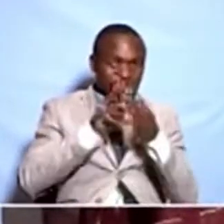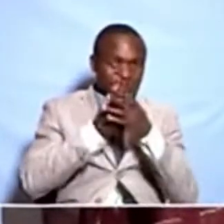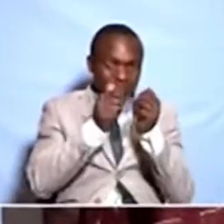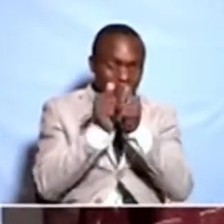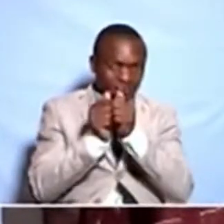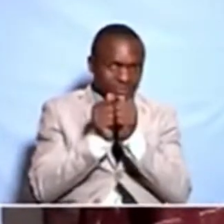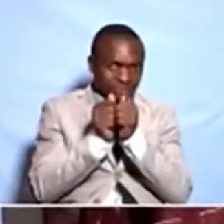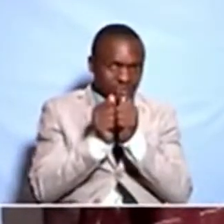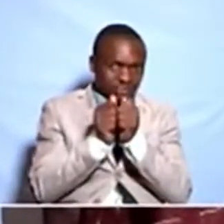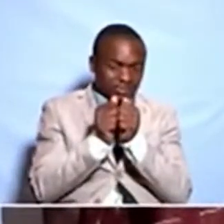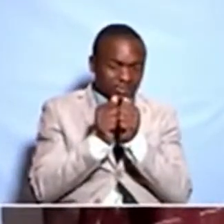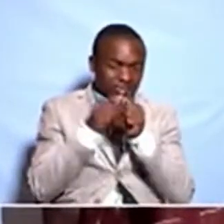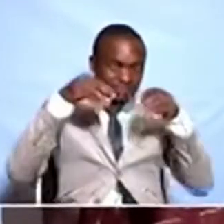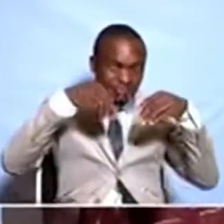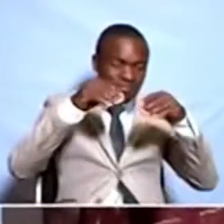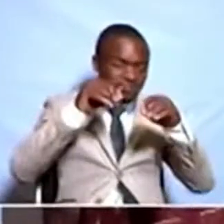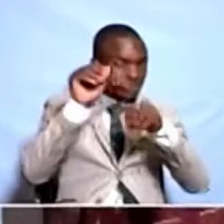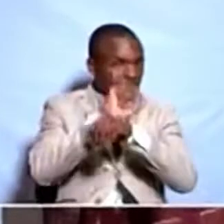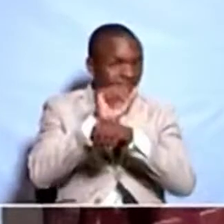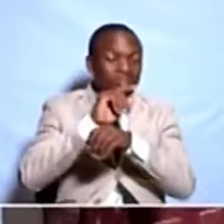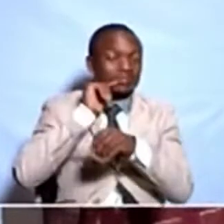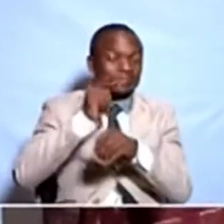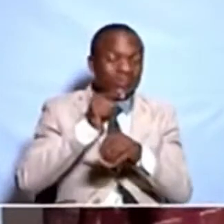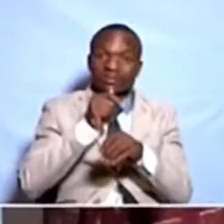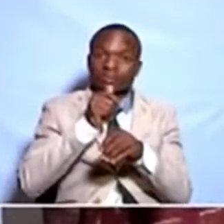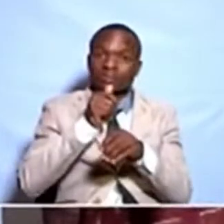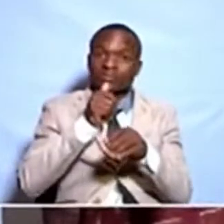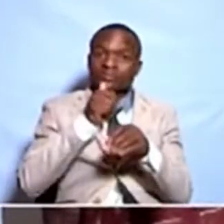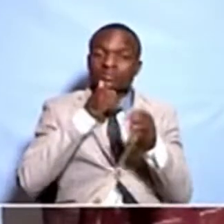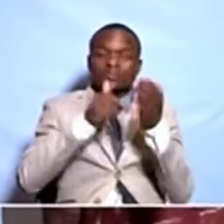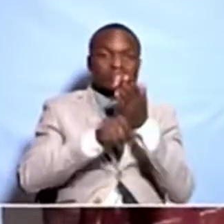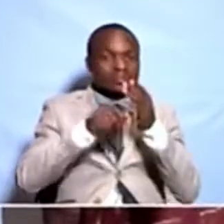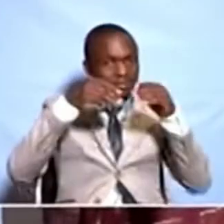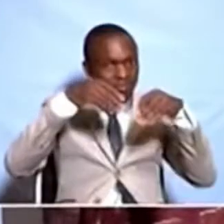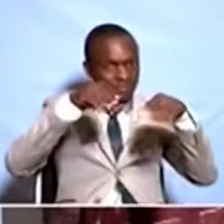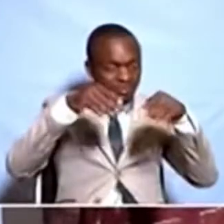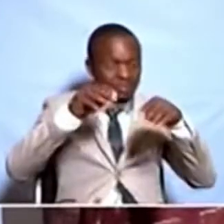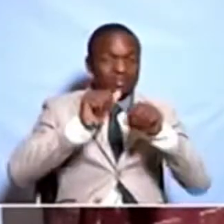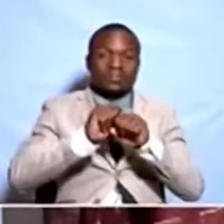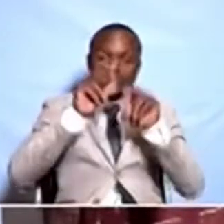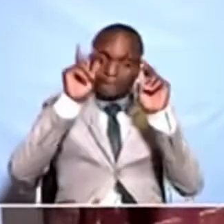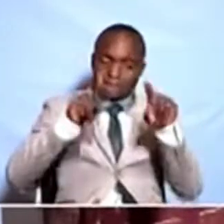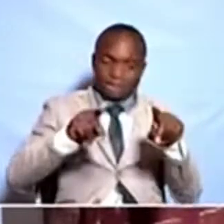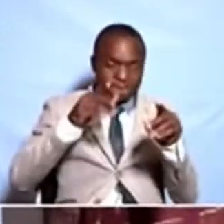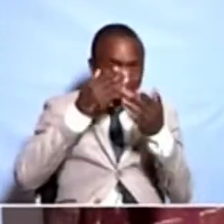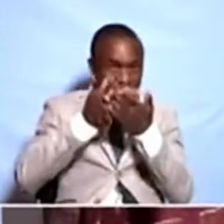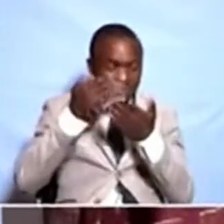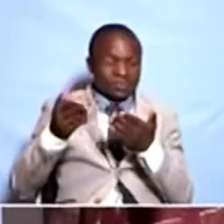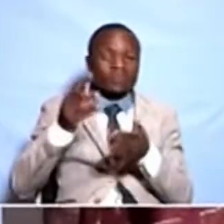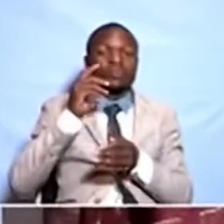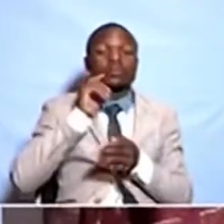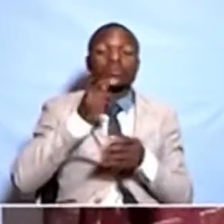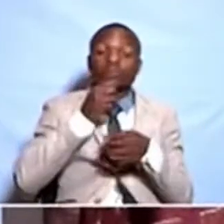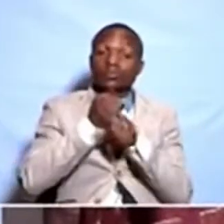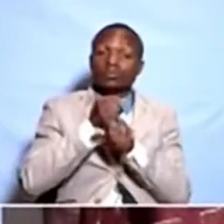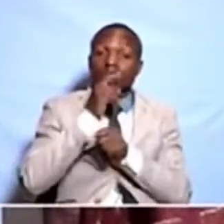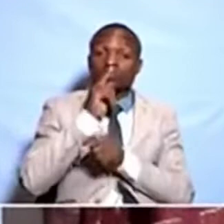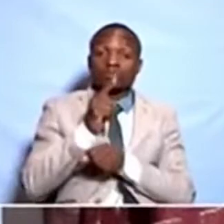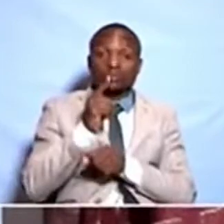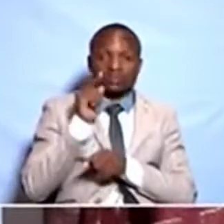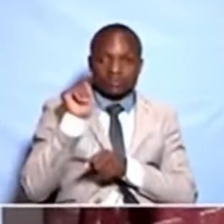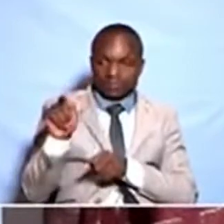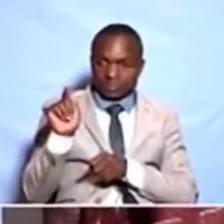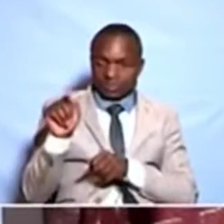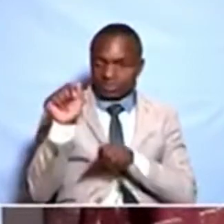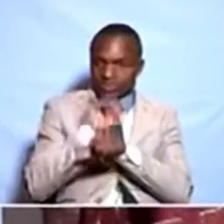to buy a vehicle, there must be that letter of sale. So the person who is buying should be sure that, oh, this